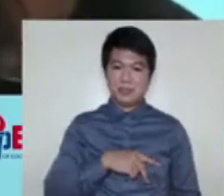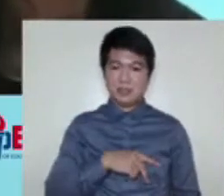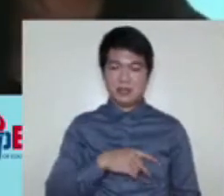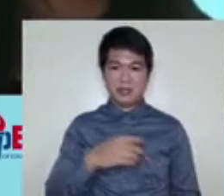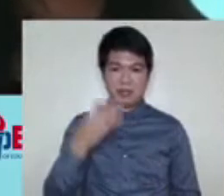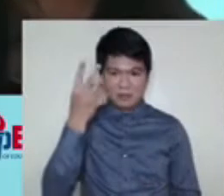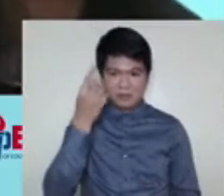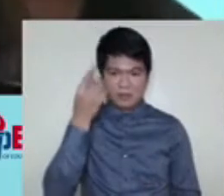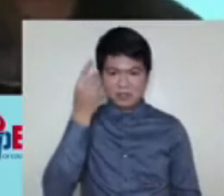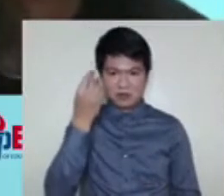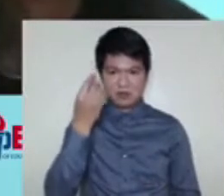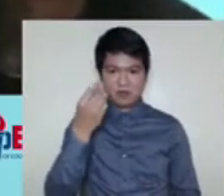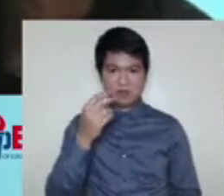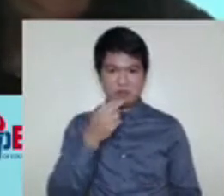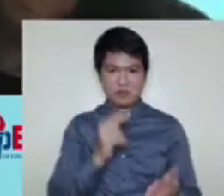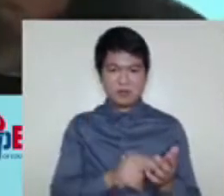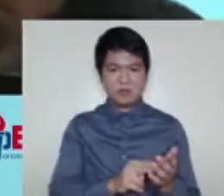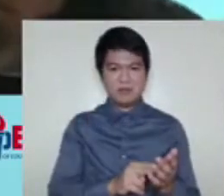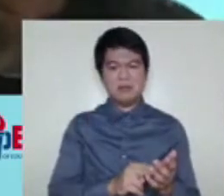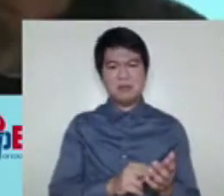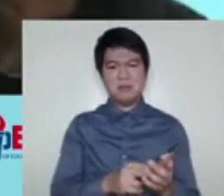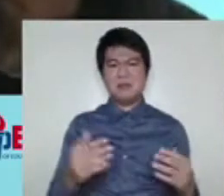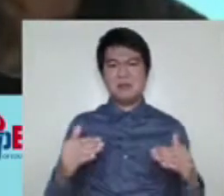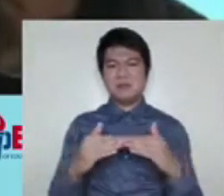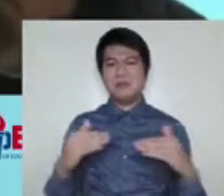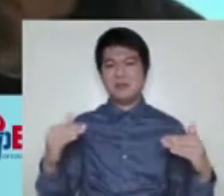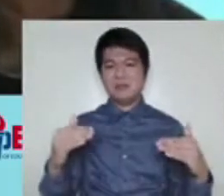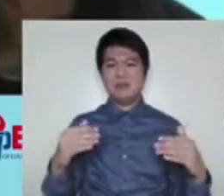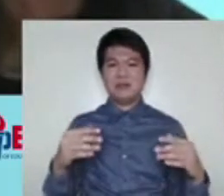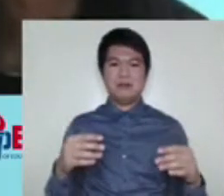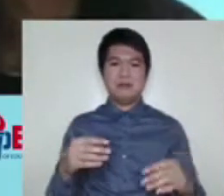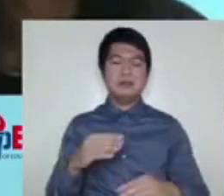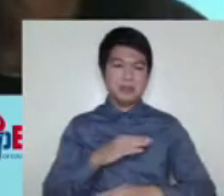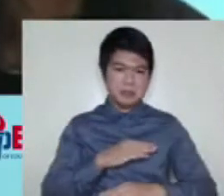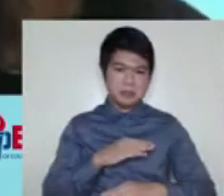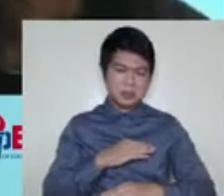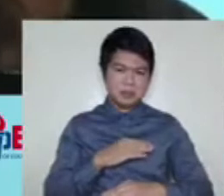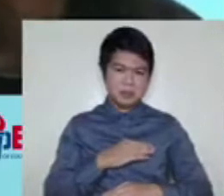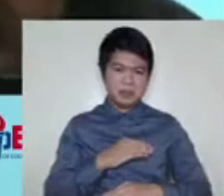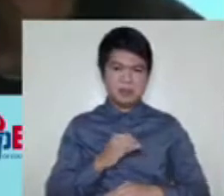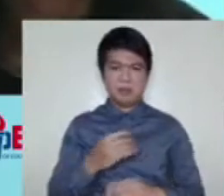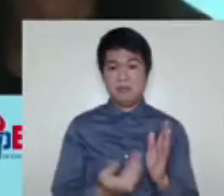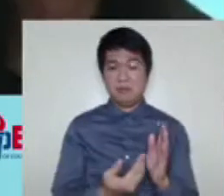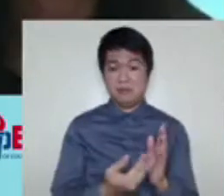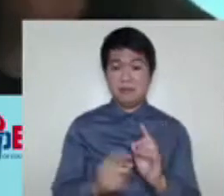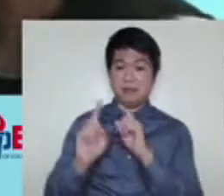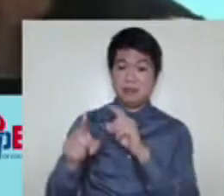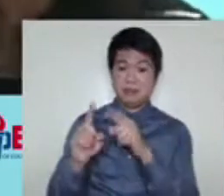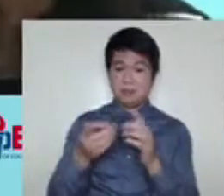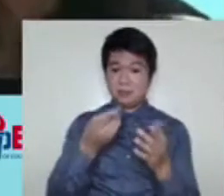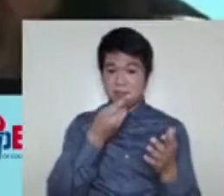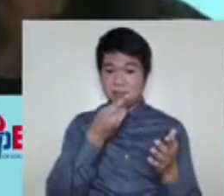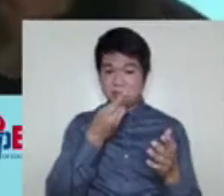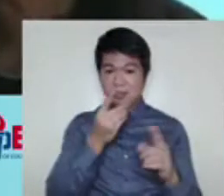equates to a satisfactory. And then if you provide a proof of attendance with date of a LAC session or a coaching and